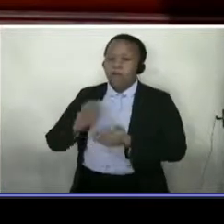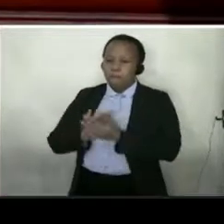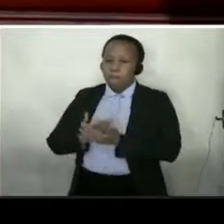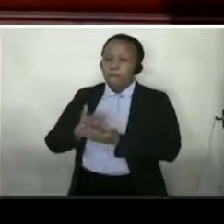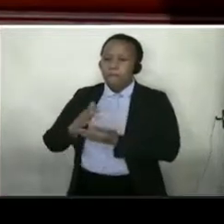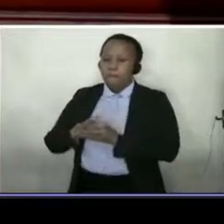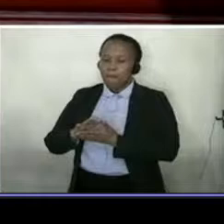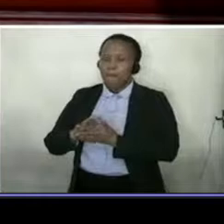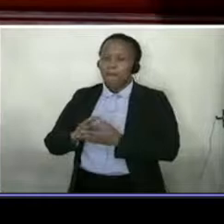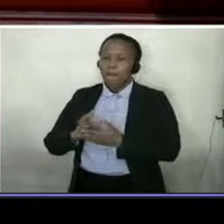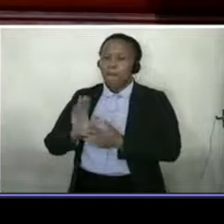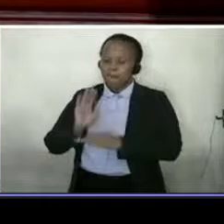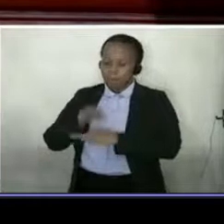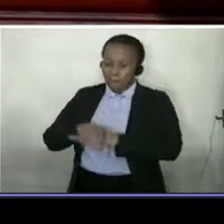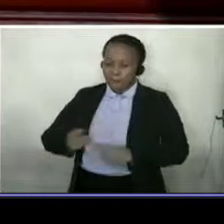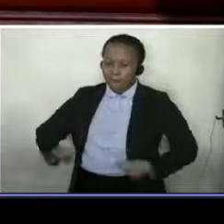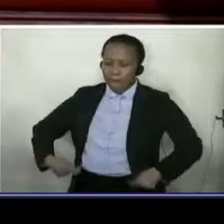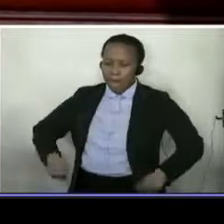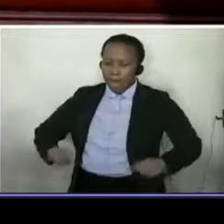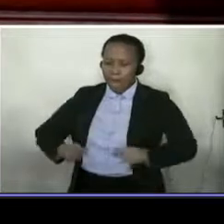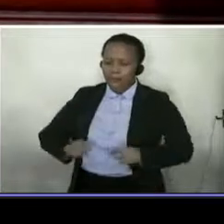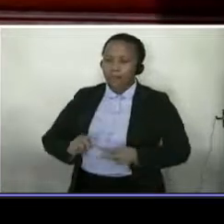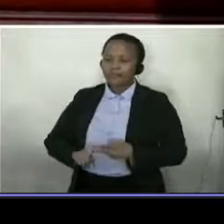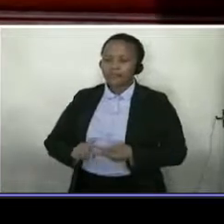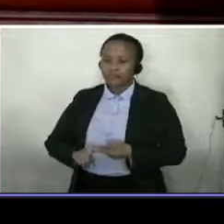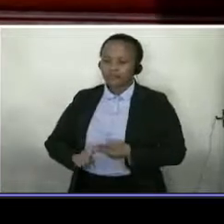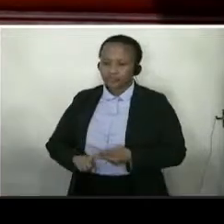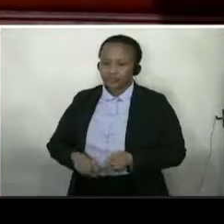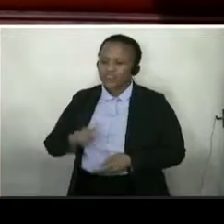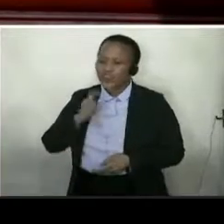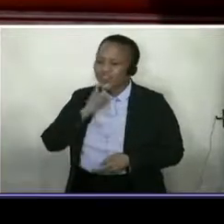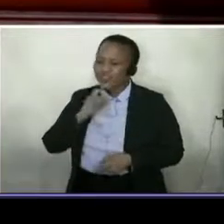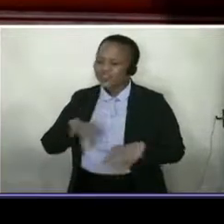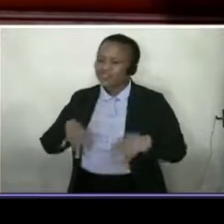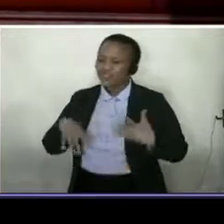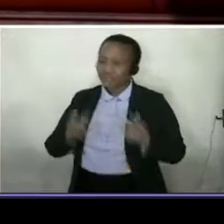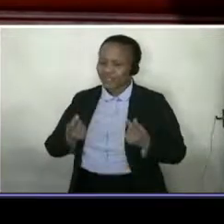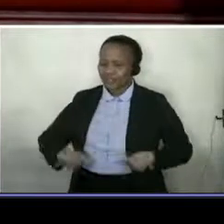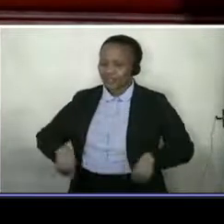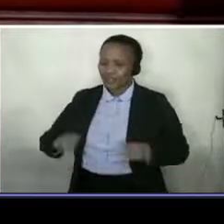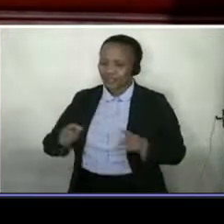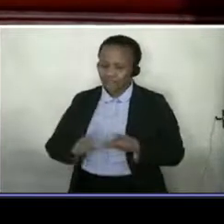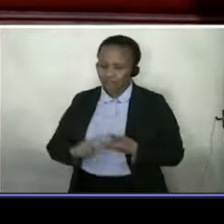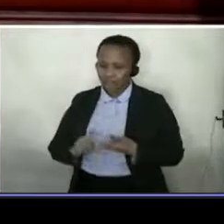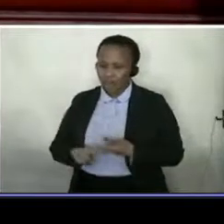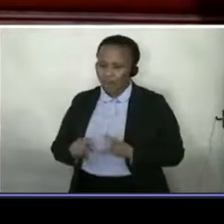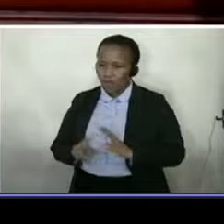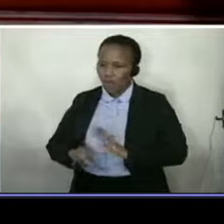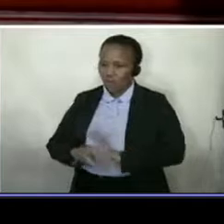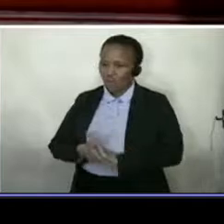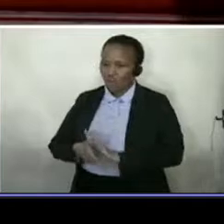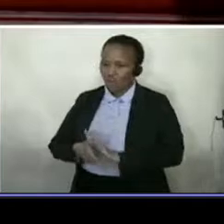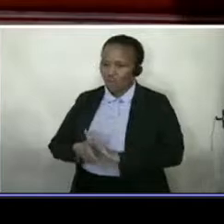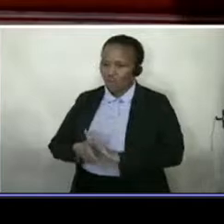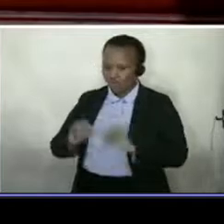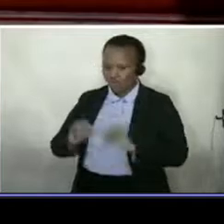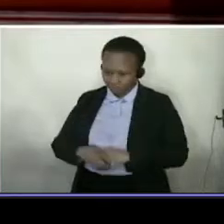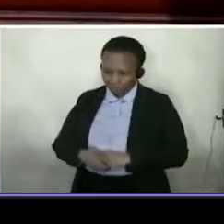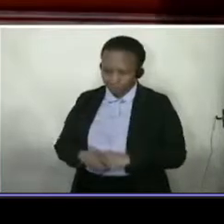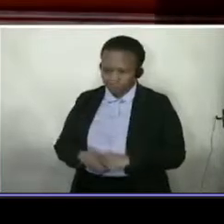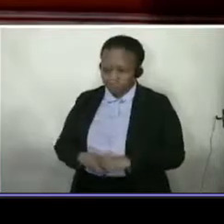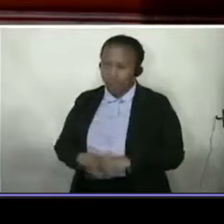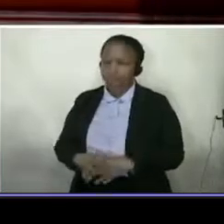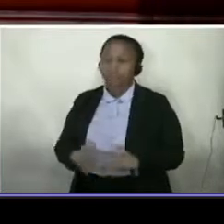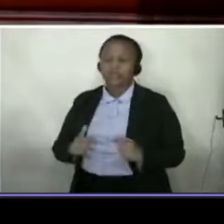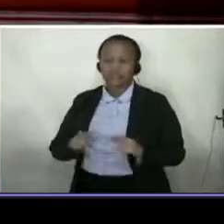expenditure, fruitless and wasteful expenditure, unauthorized expenditure. That's our agenda. We